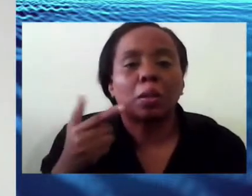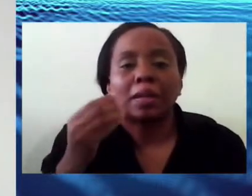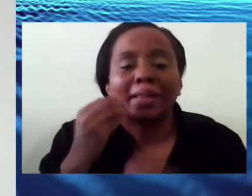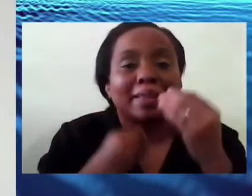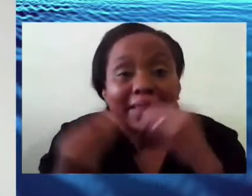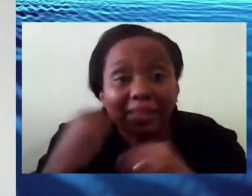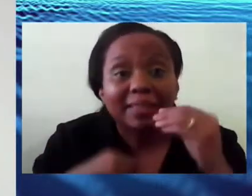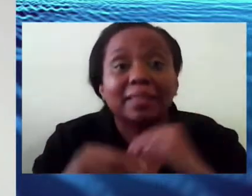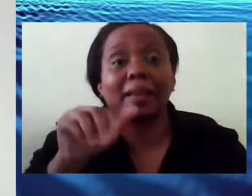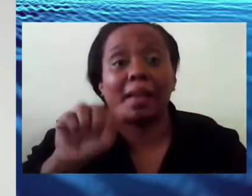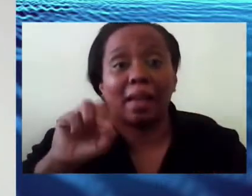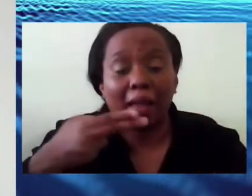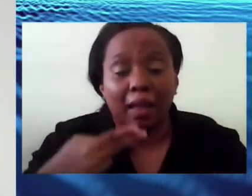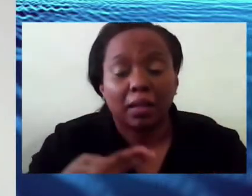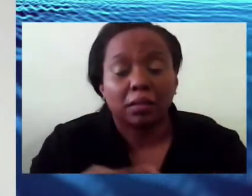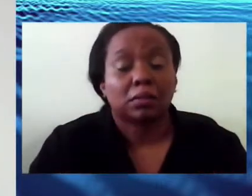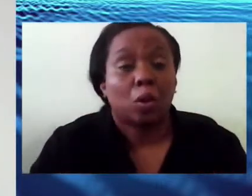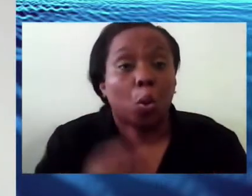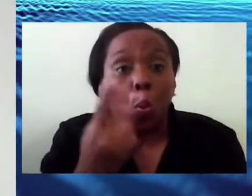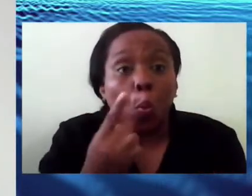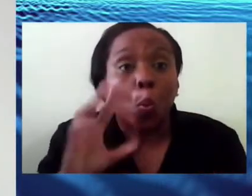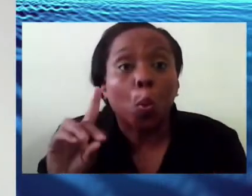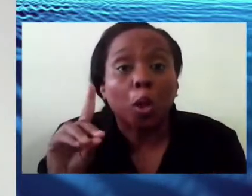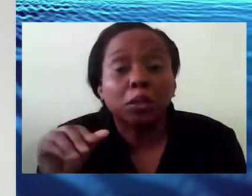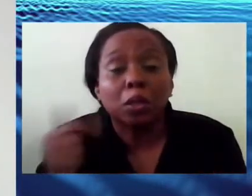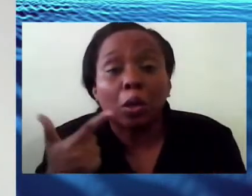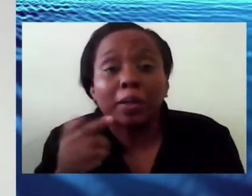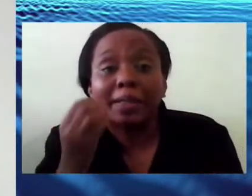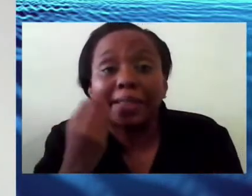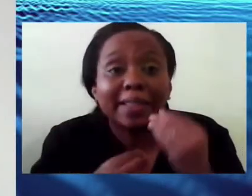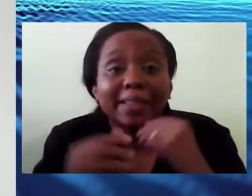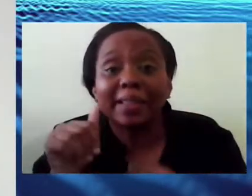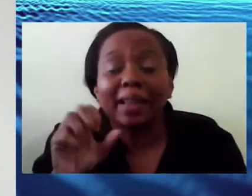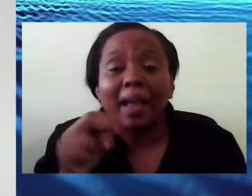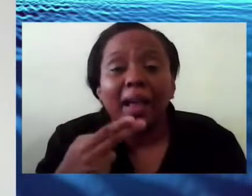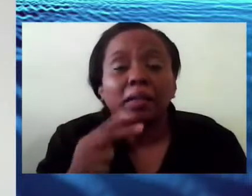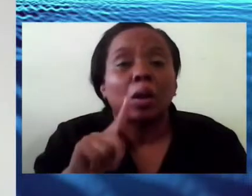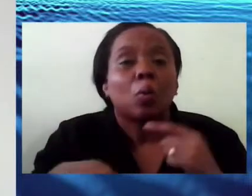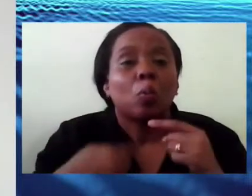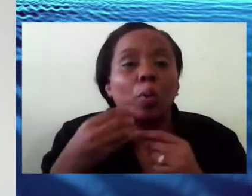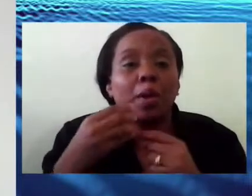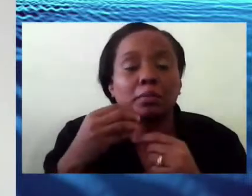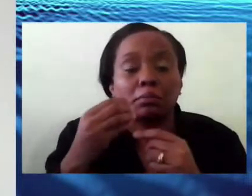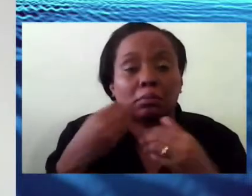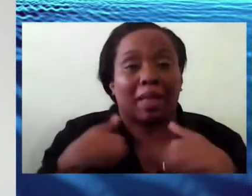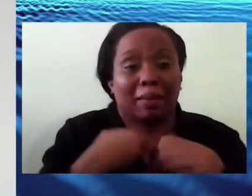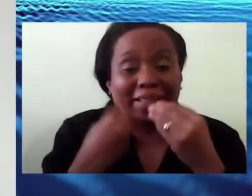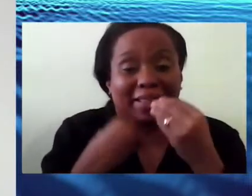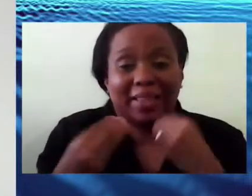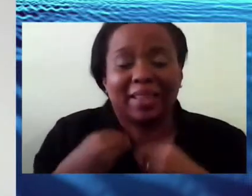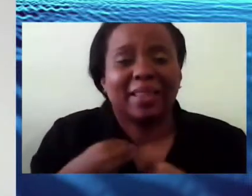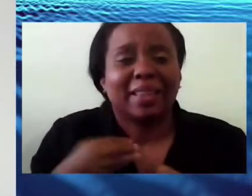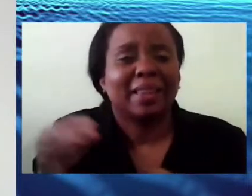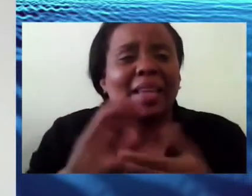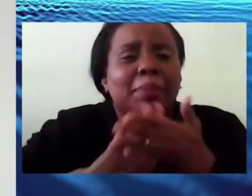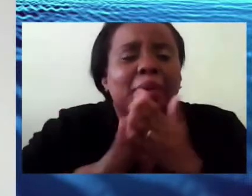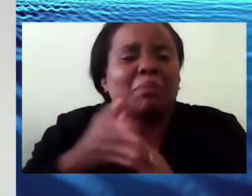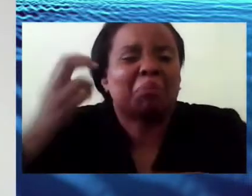eating ash. The ash, when it gets wet, becomes like a piece of cement in the stomach. So blockages are going